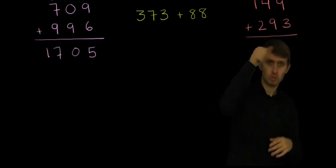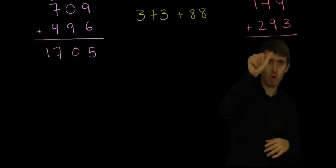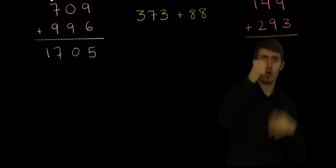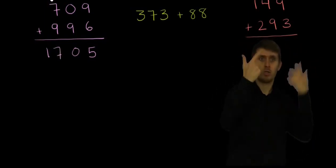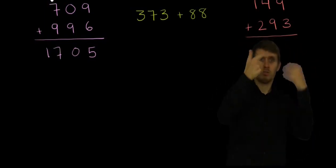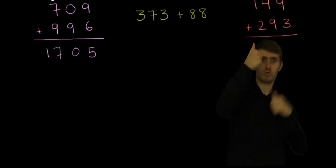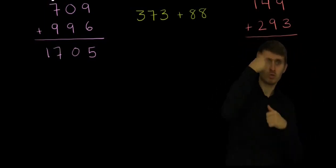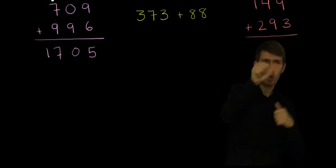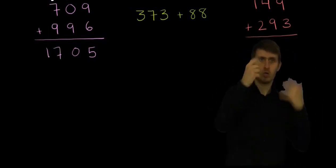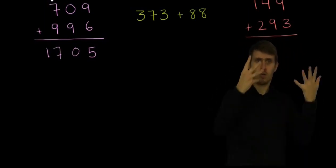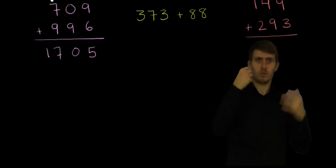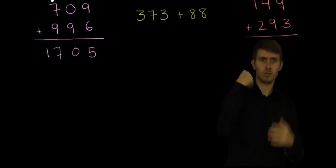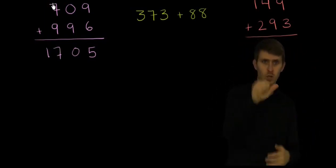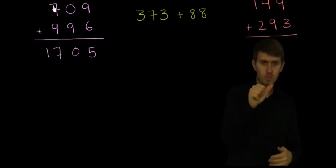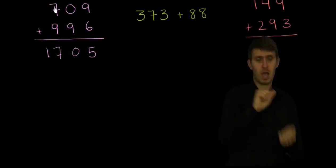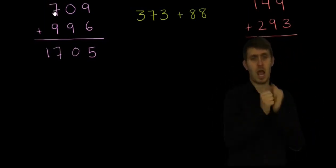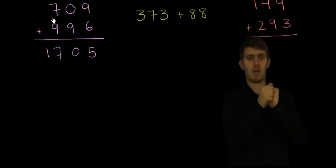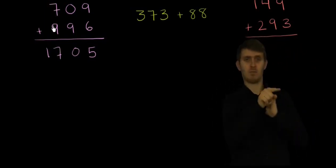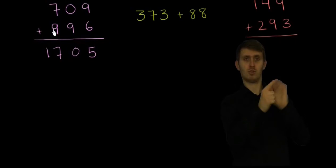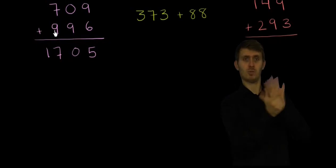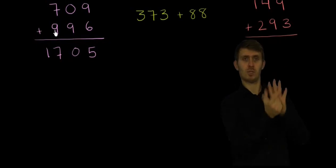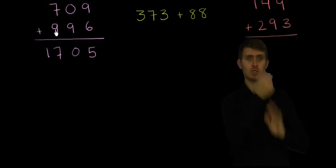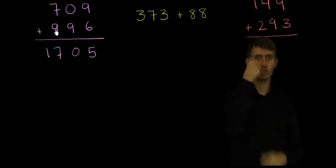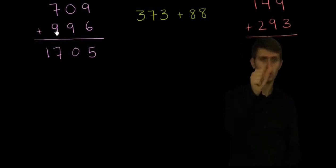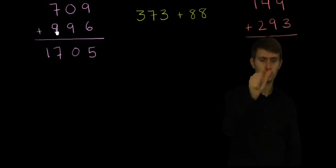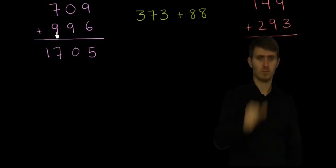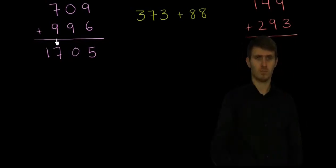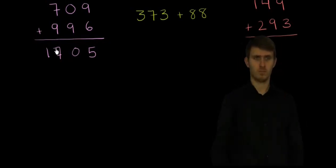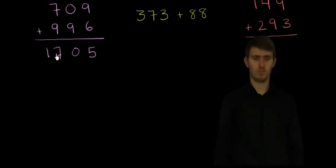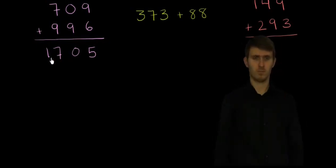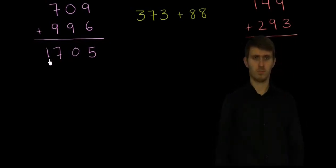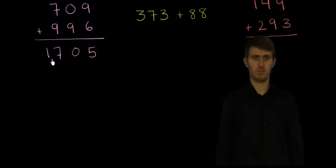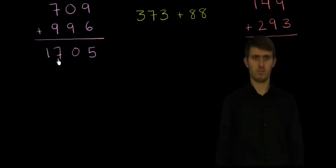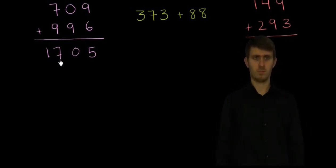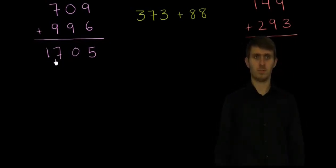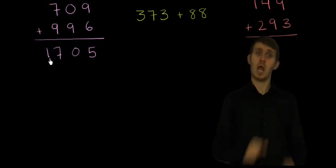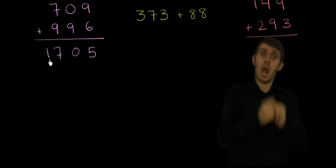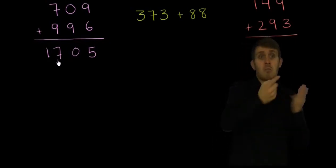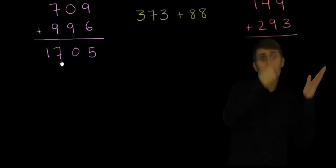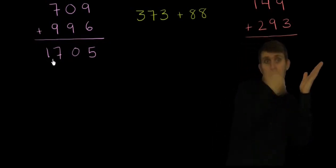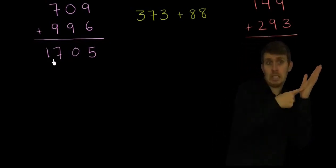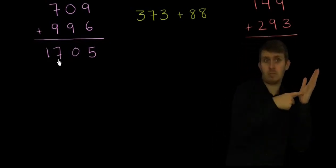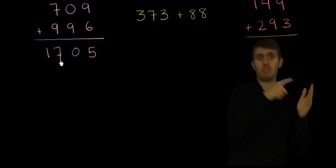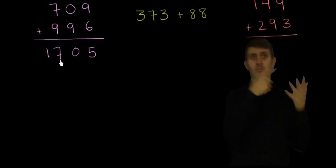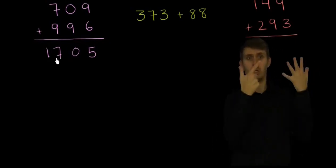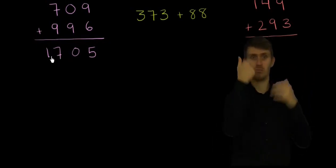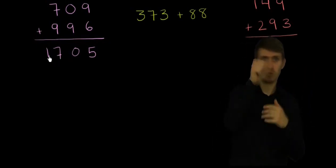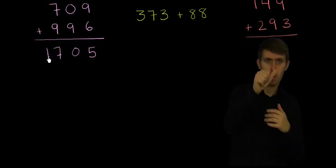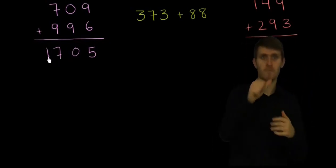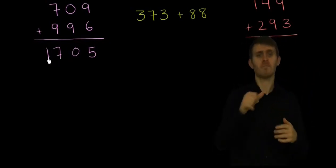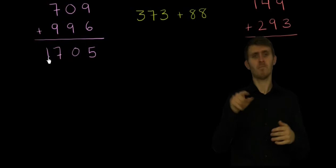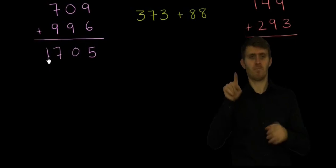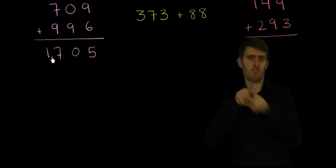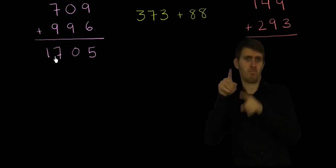this is in the hundreds place. So this is actually 100 plus 700 plus 900, or 1700, or